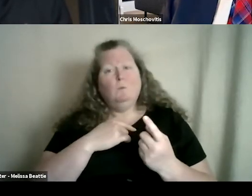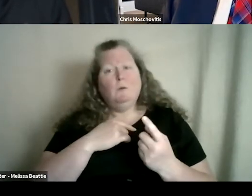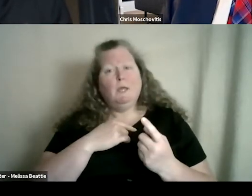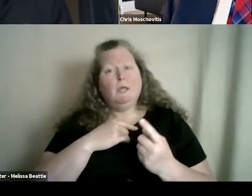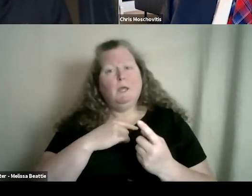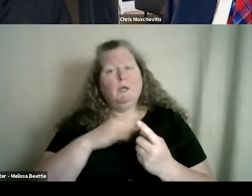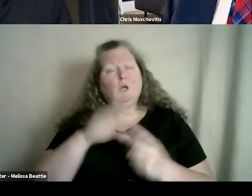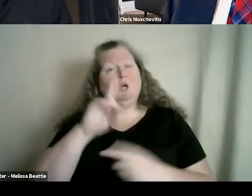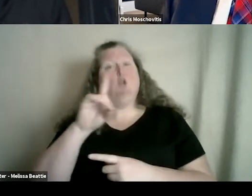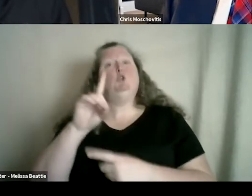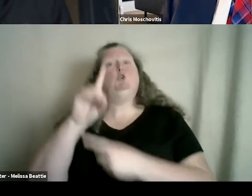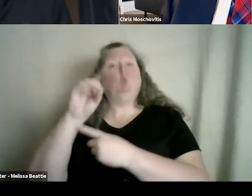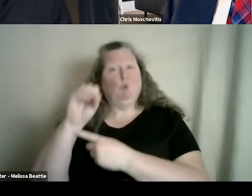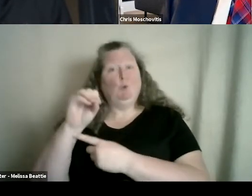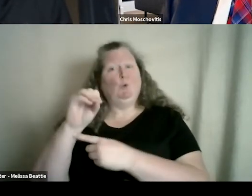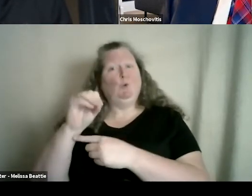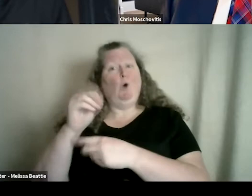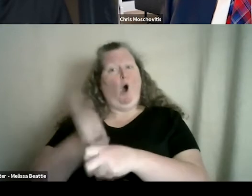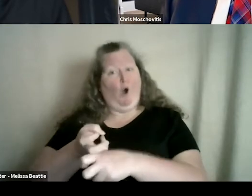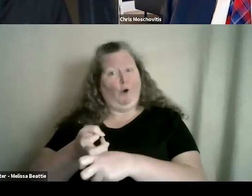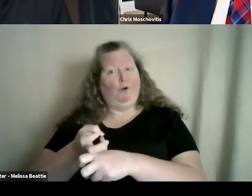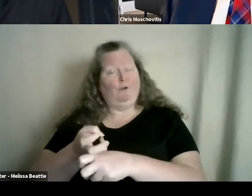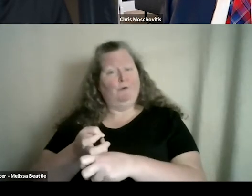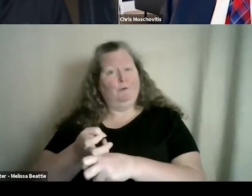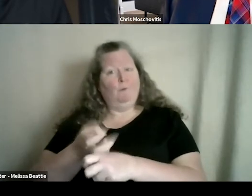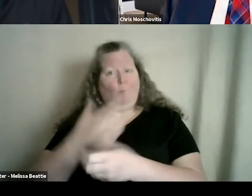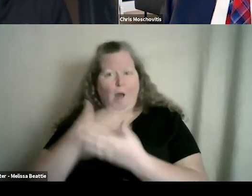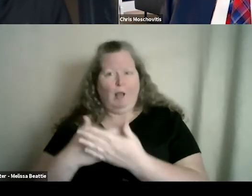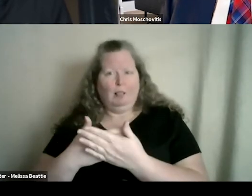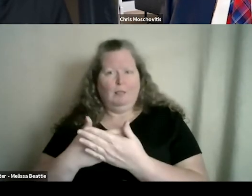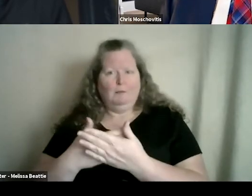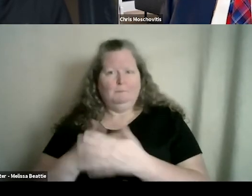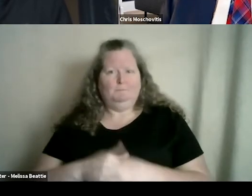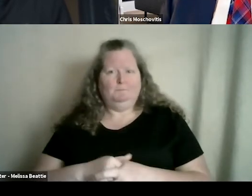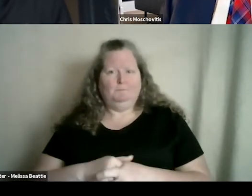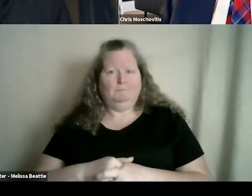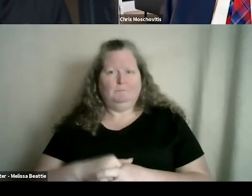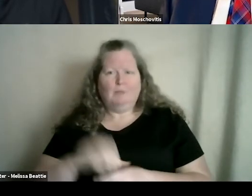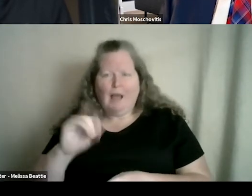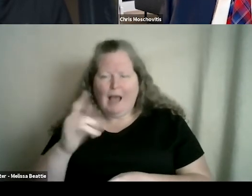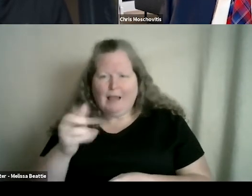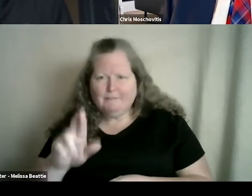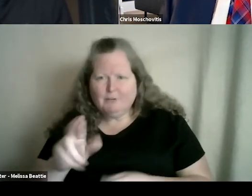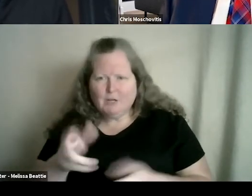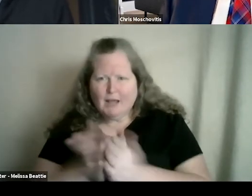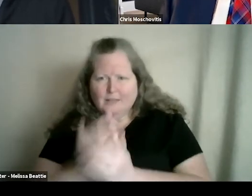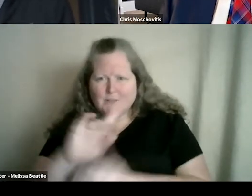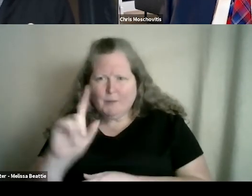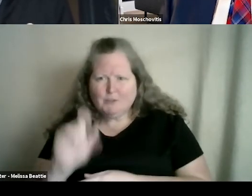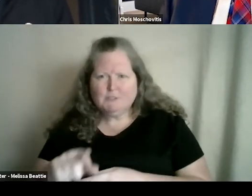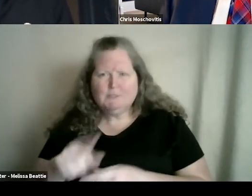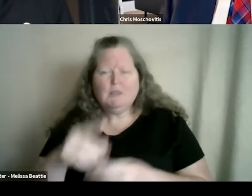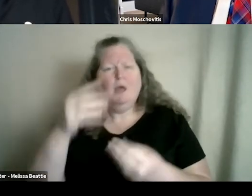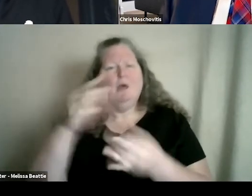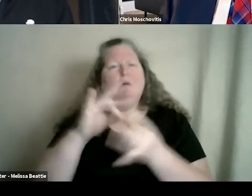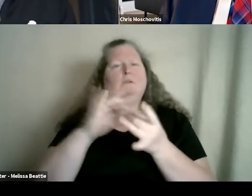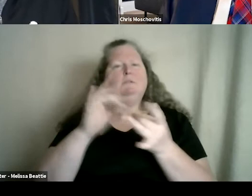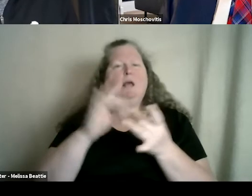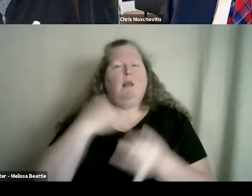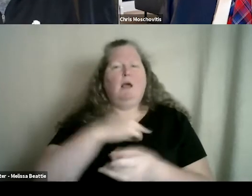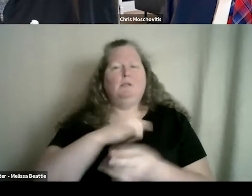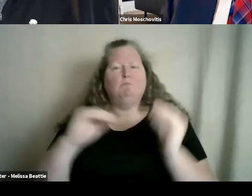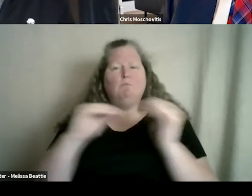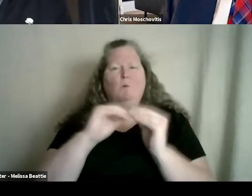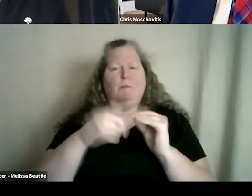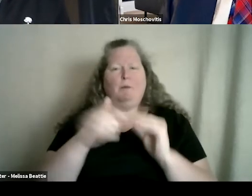well, and we will do this. Oliver asks the questions. Tell us more about your new book, title, release date,